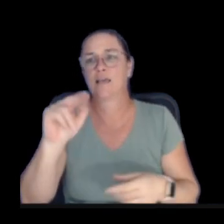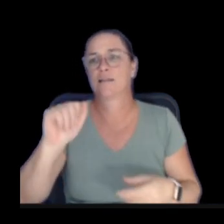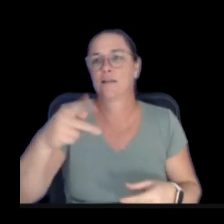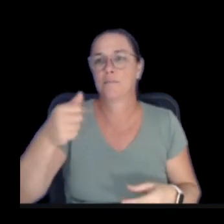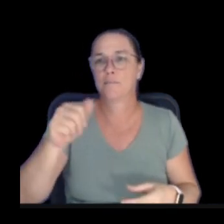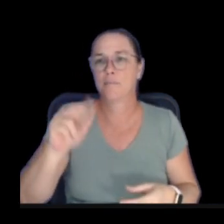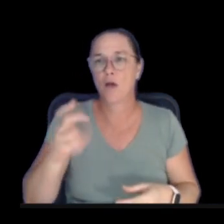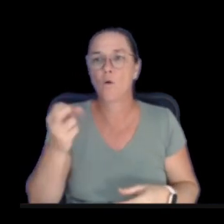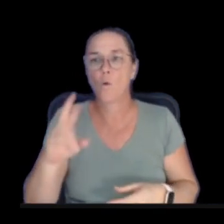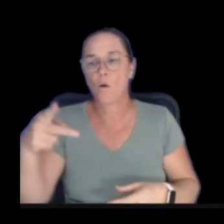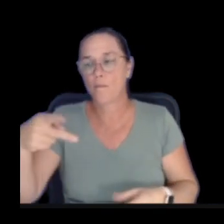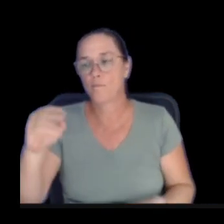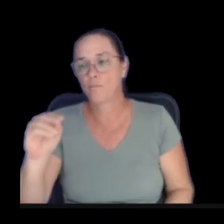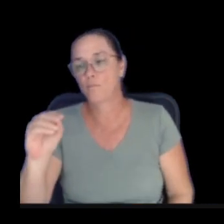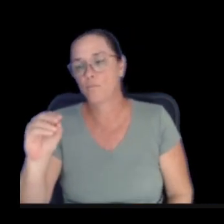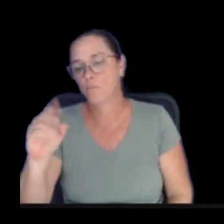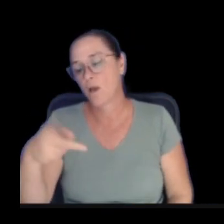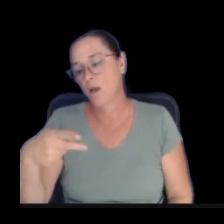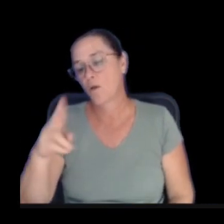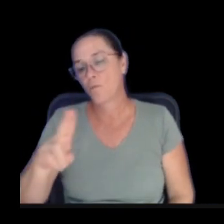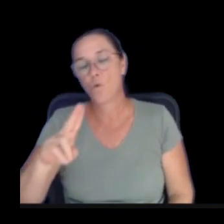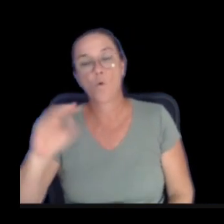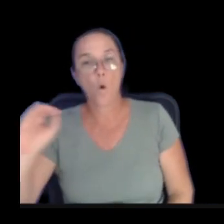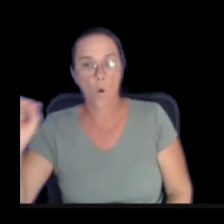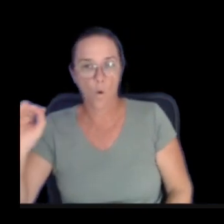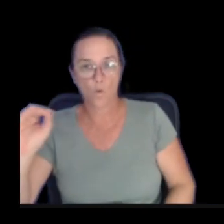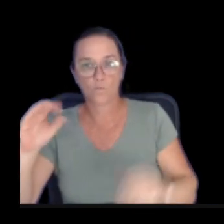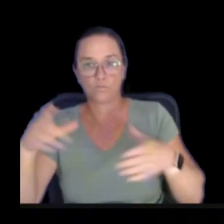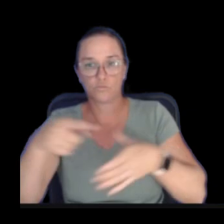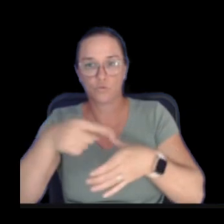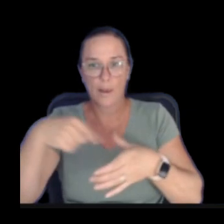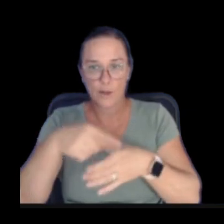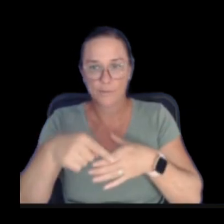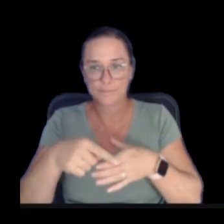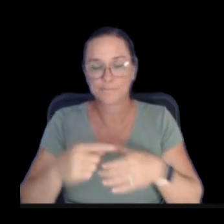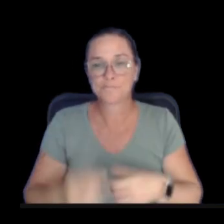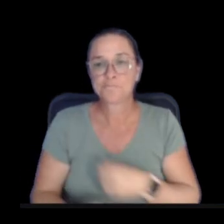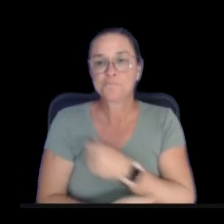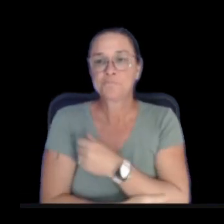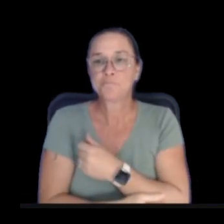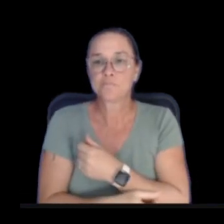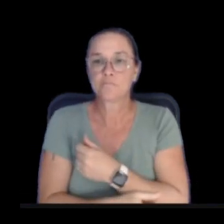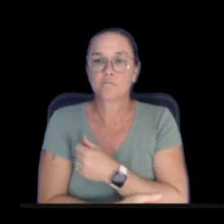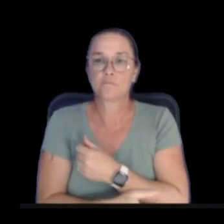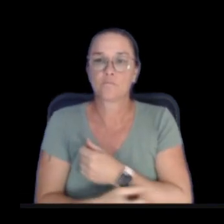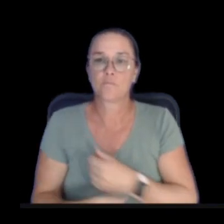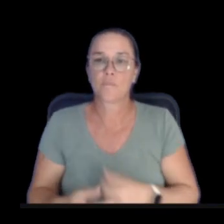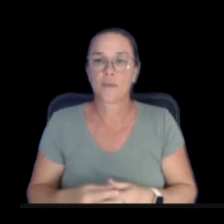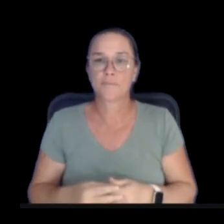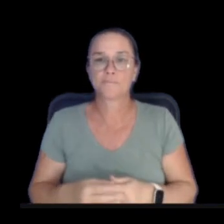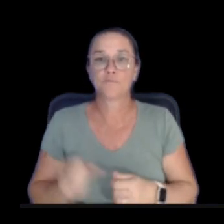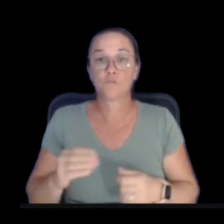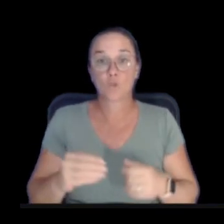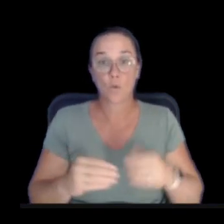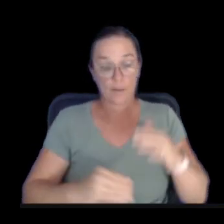there. So refilling where it lost magma at the summit and at the bend of the rift